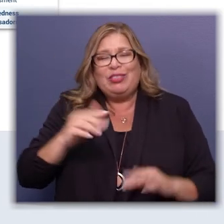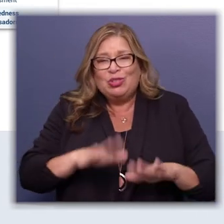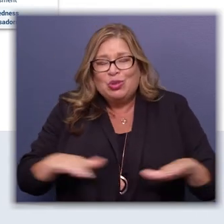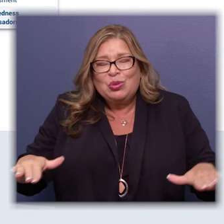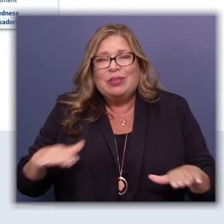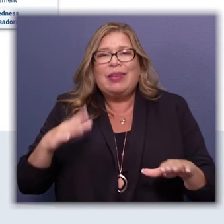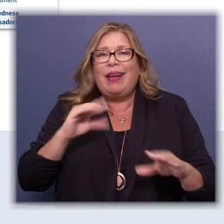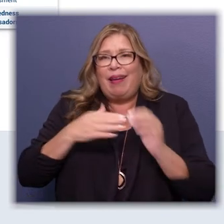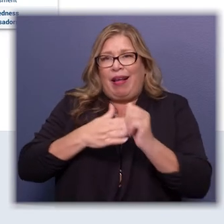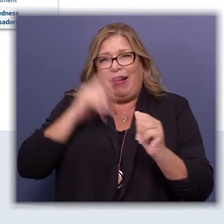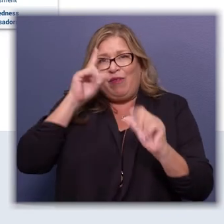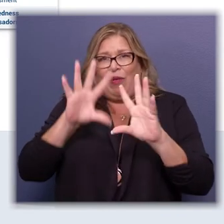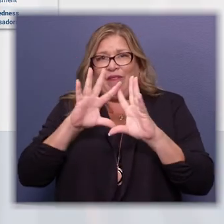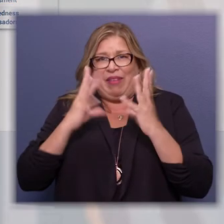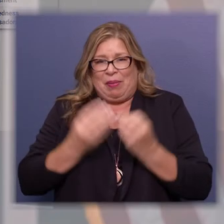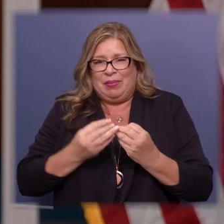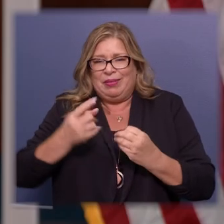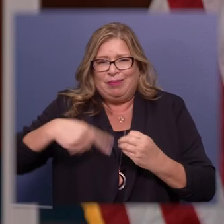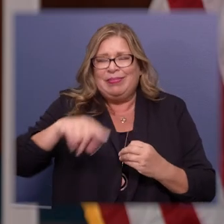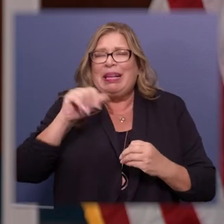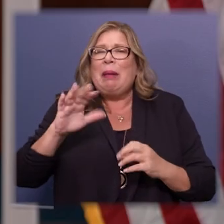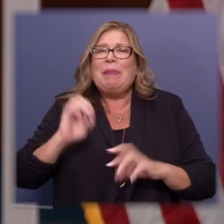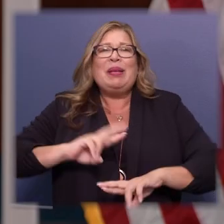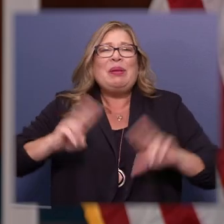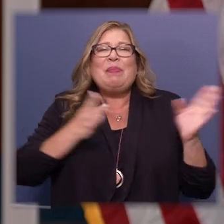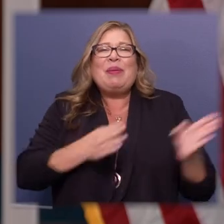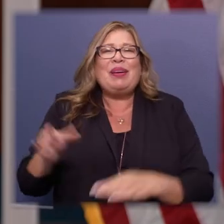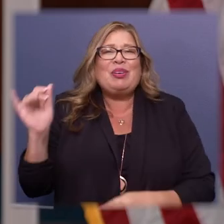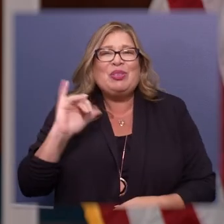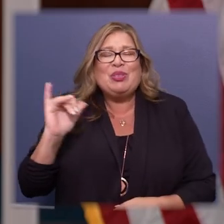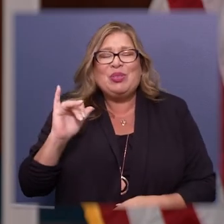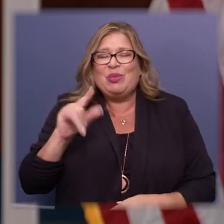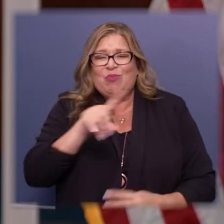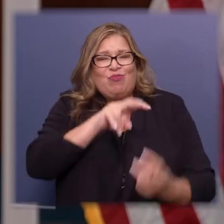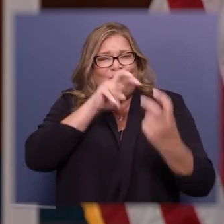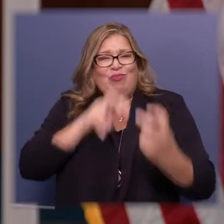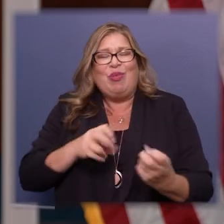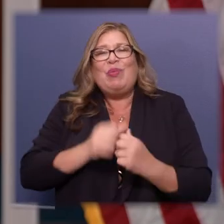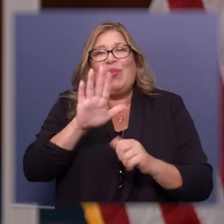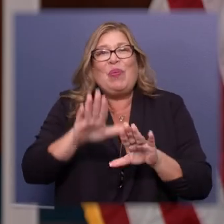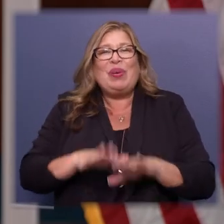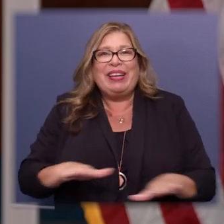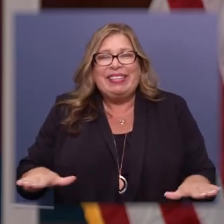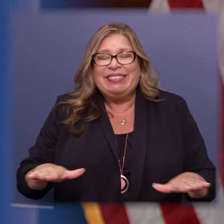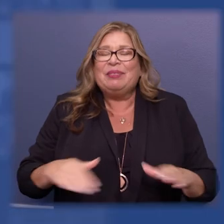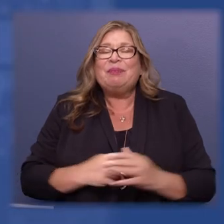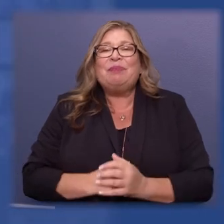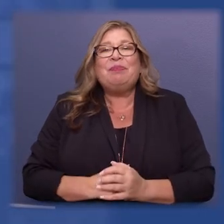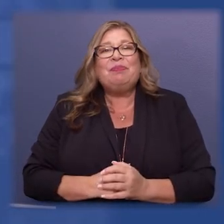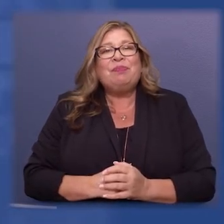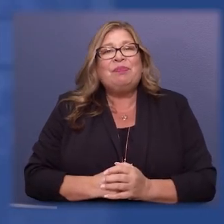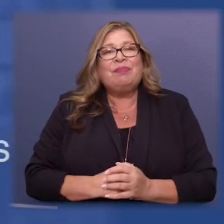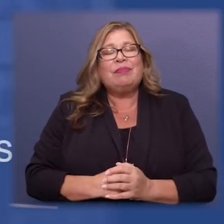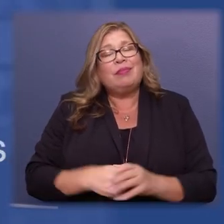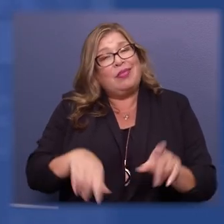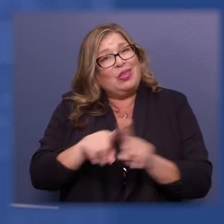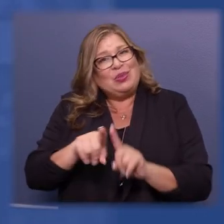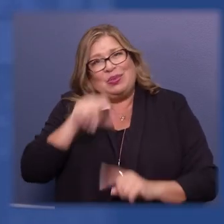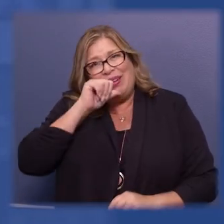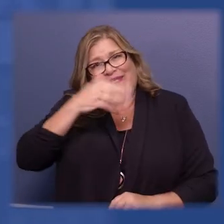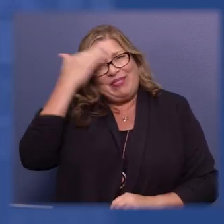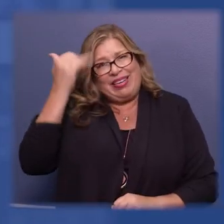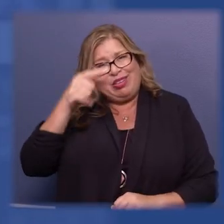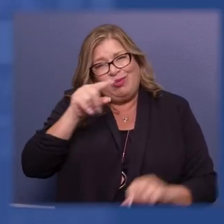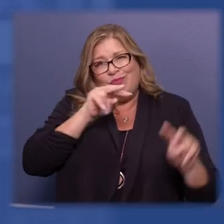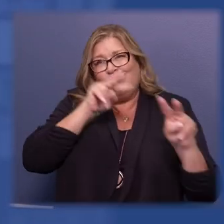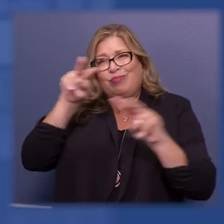that with your school-aged children. And don't forget to follow Cal OES social media as well as